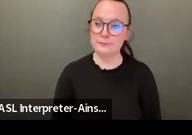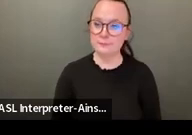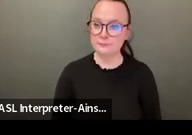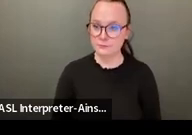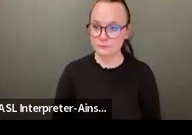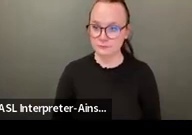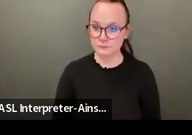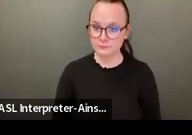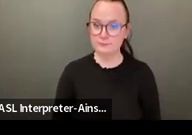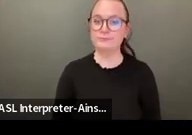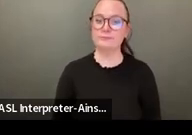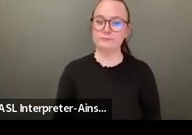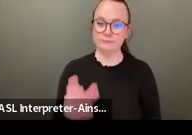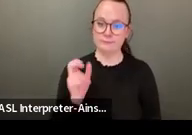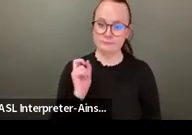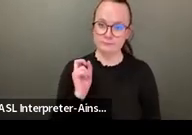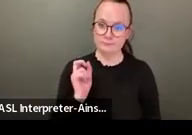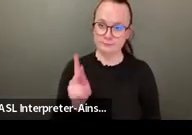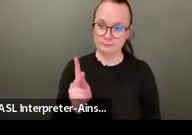Okay.